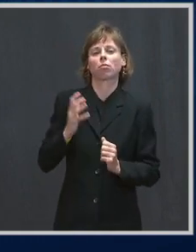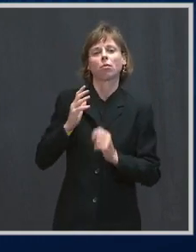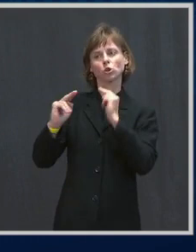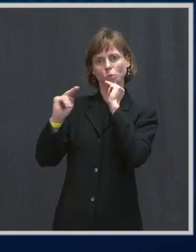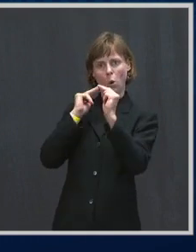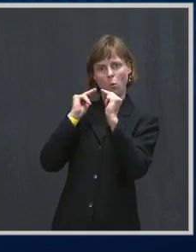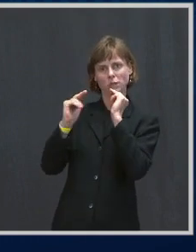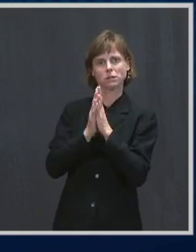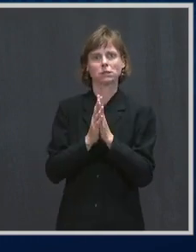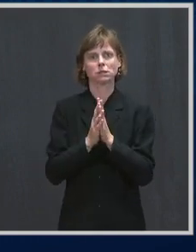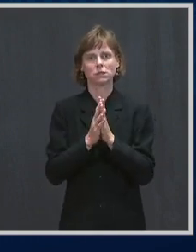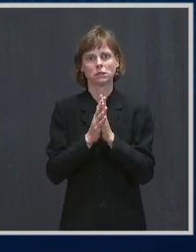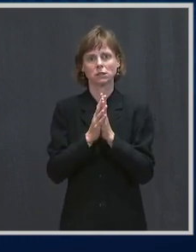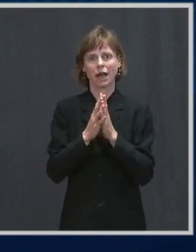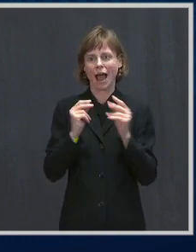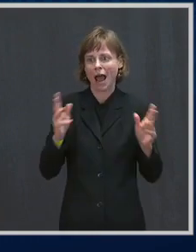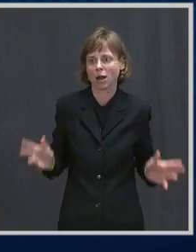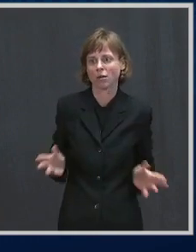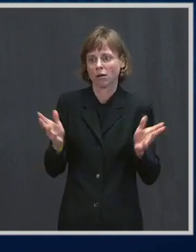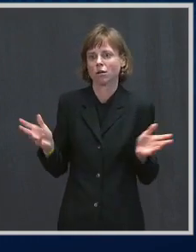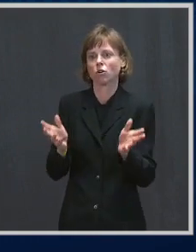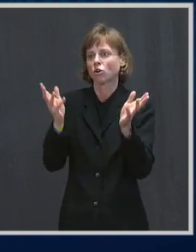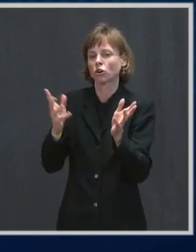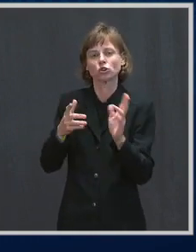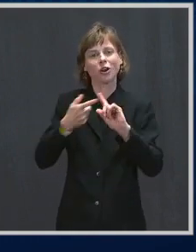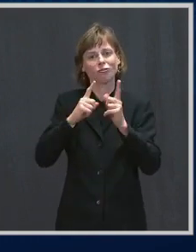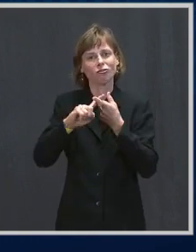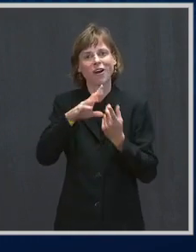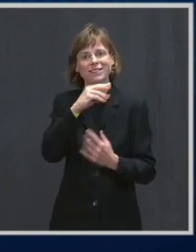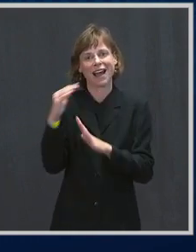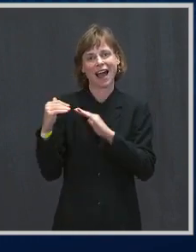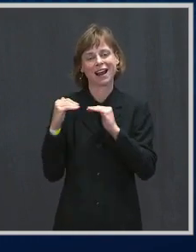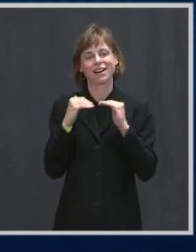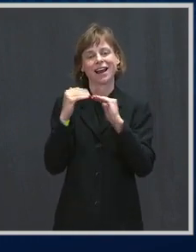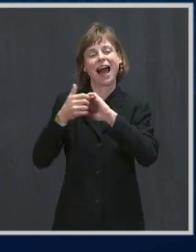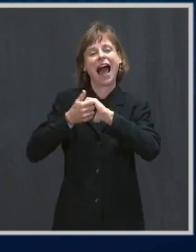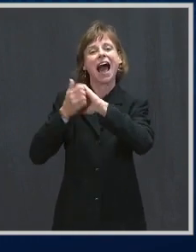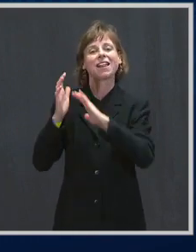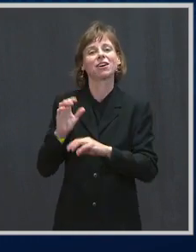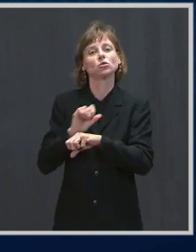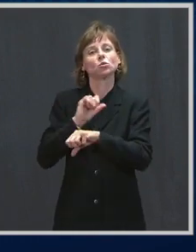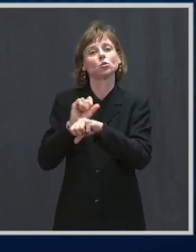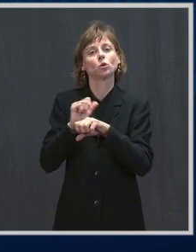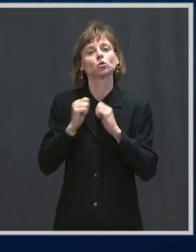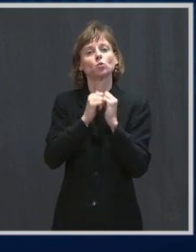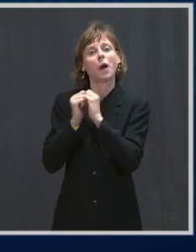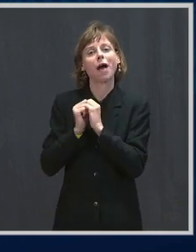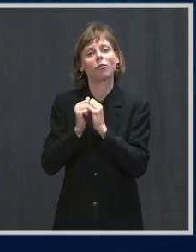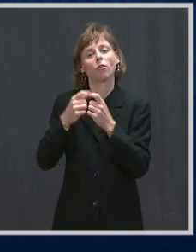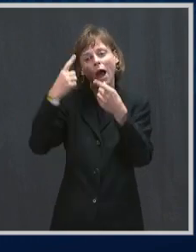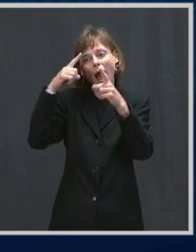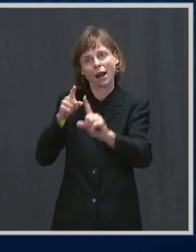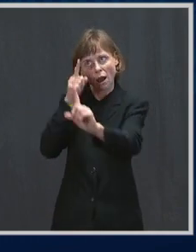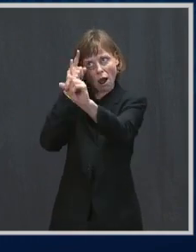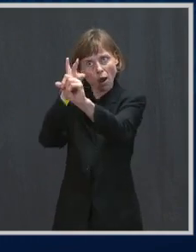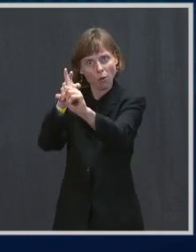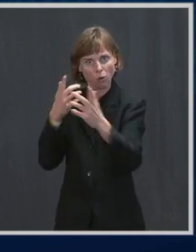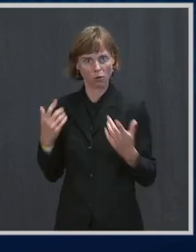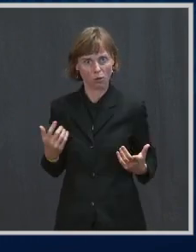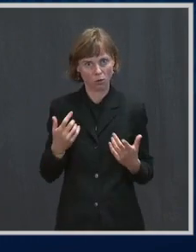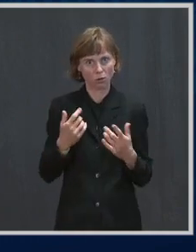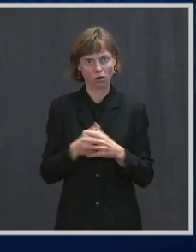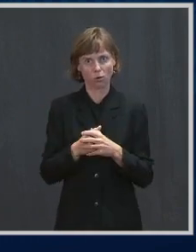allies to work together in common cause. As important, he welcomes new